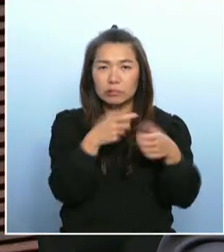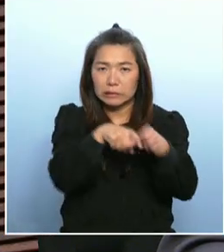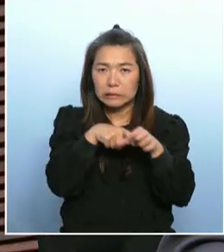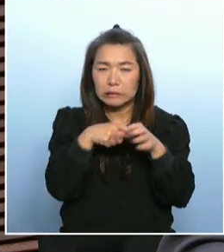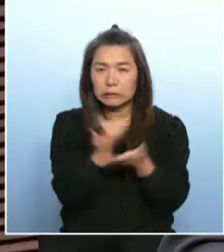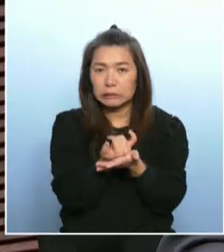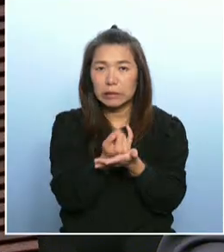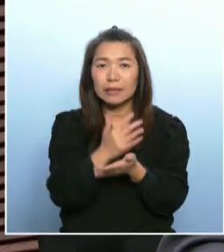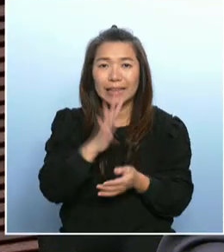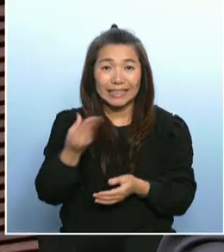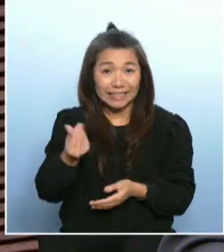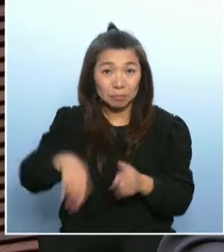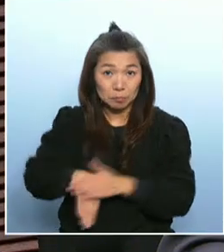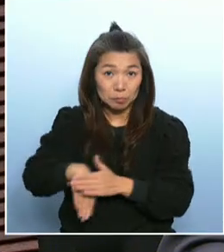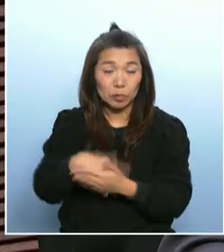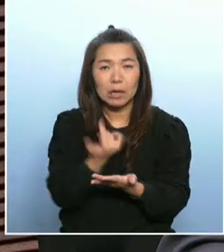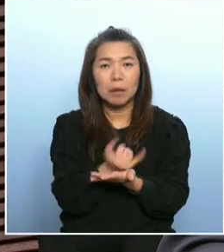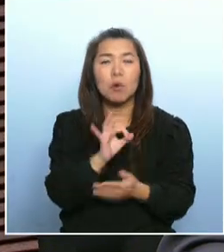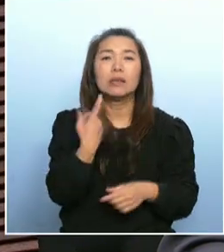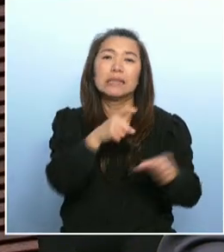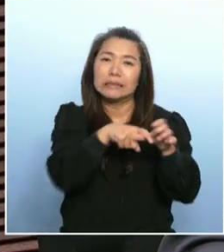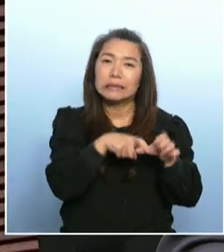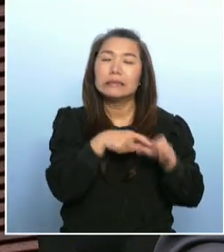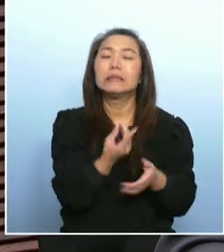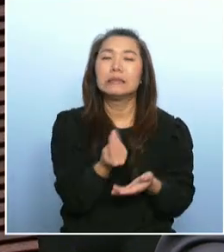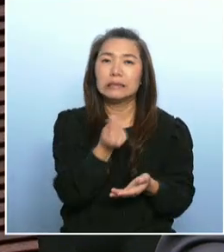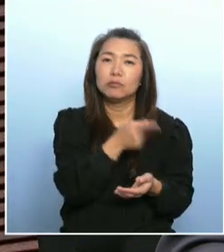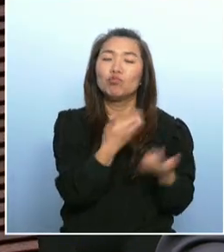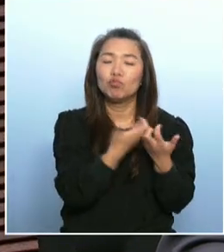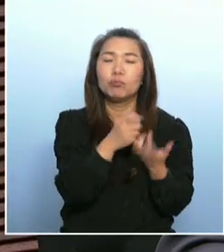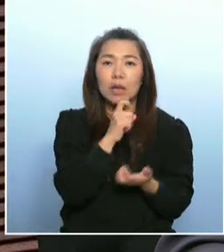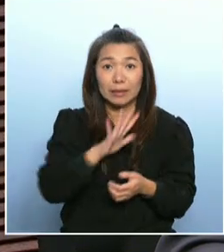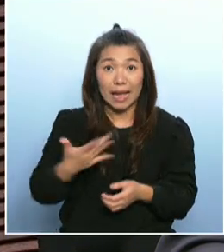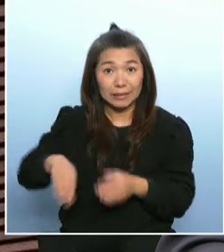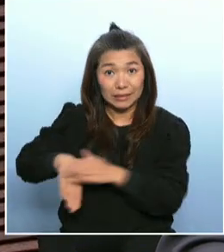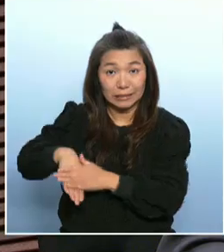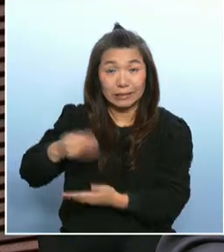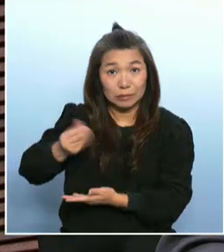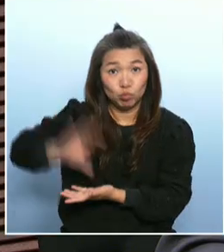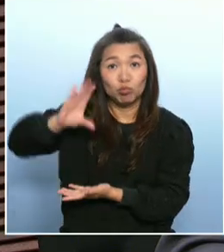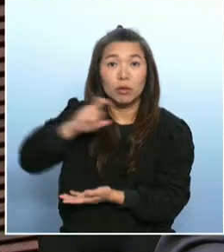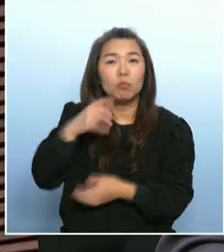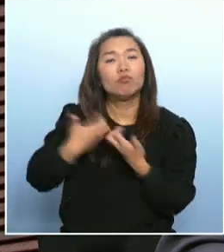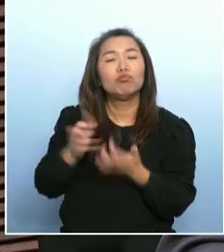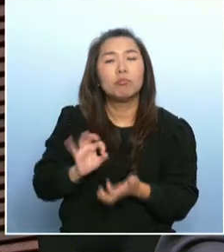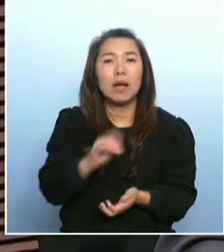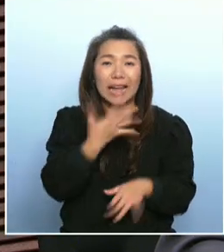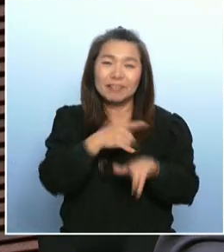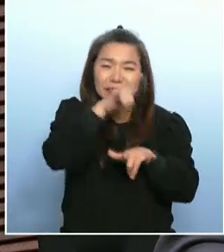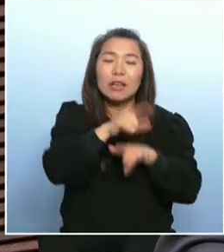them are means tested, but they don't come with asset assessment. For